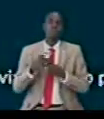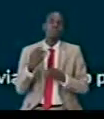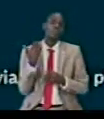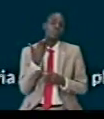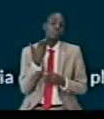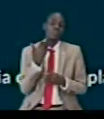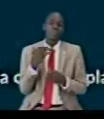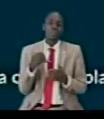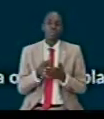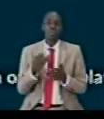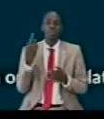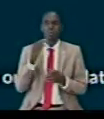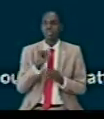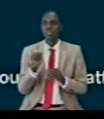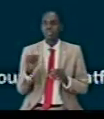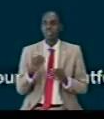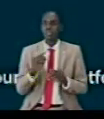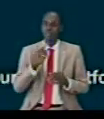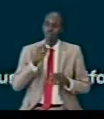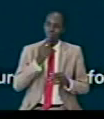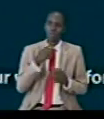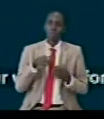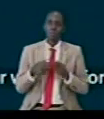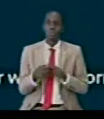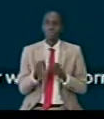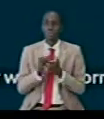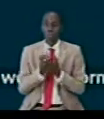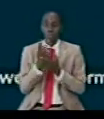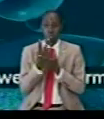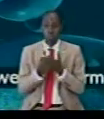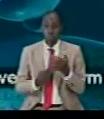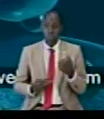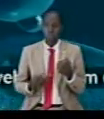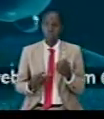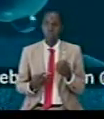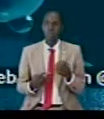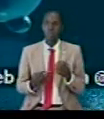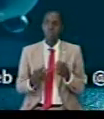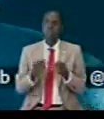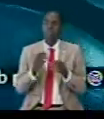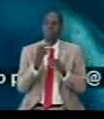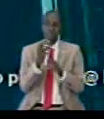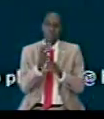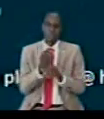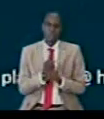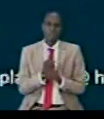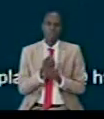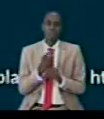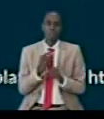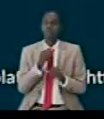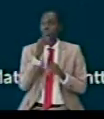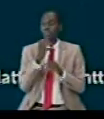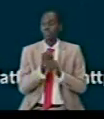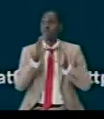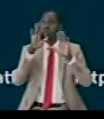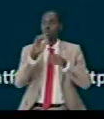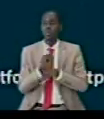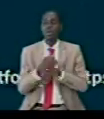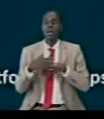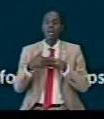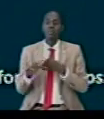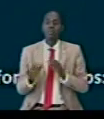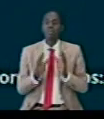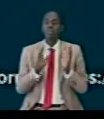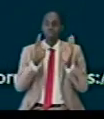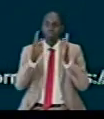bit worried that they haven't received their miracle despite attending the program for so long a time. But after